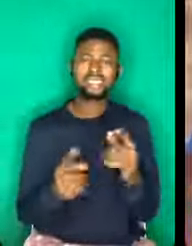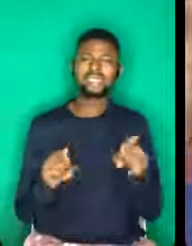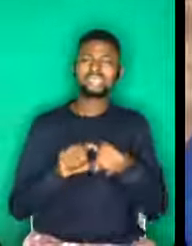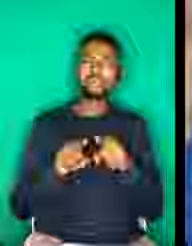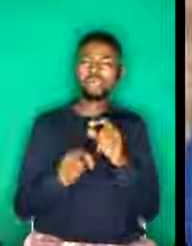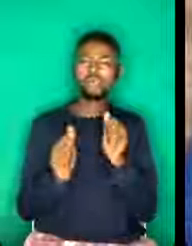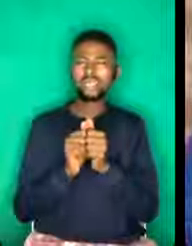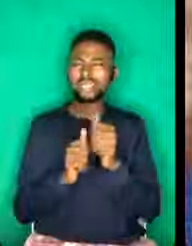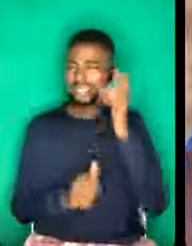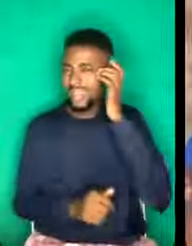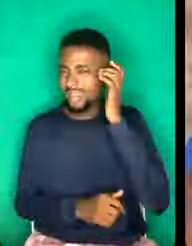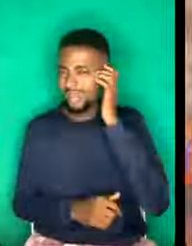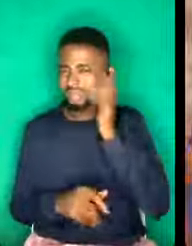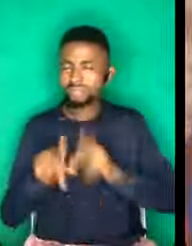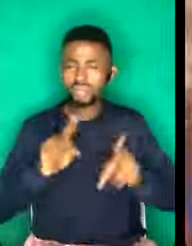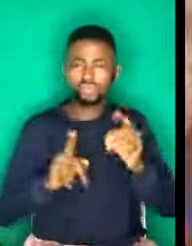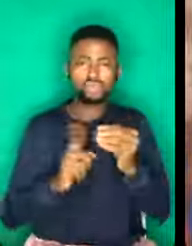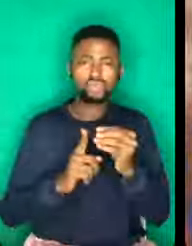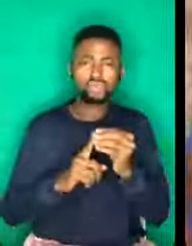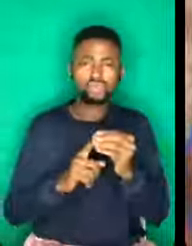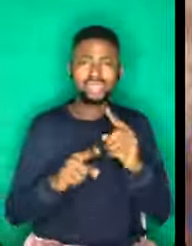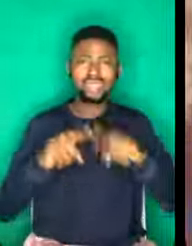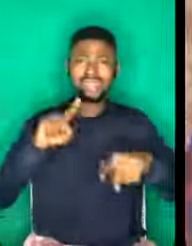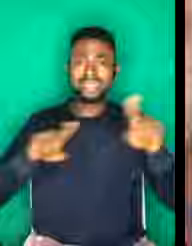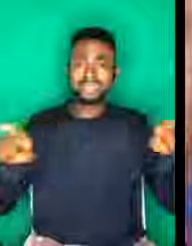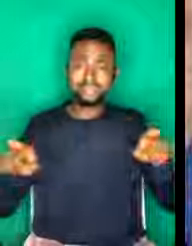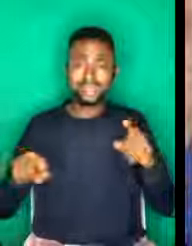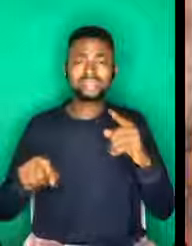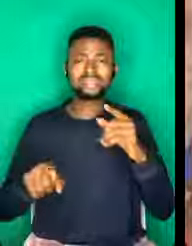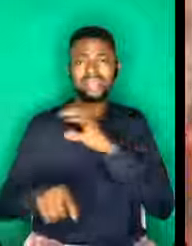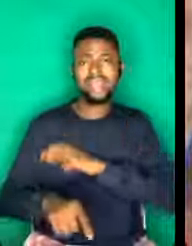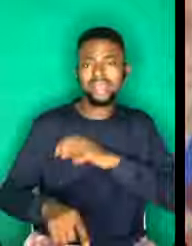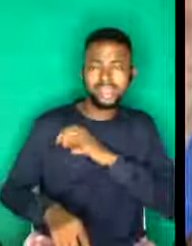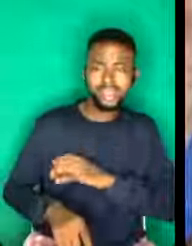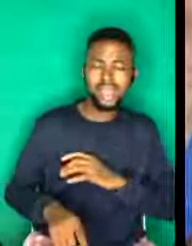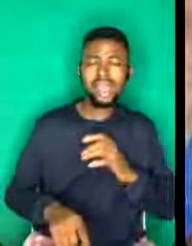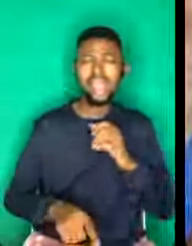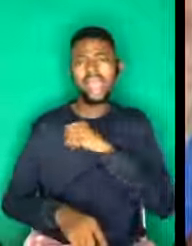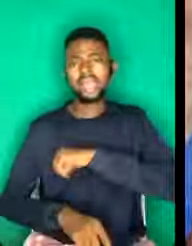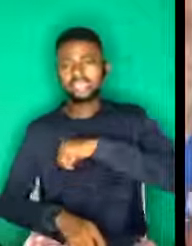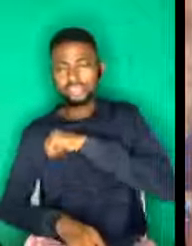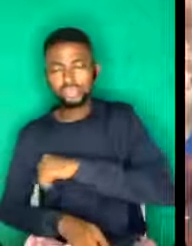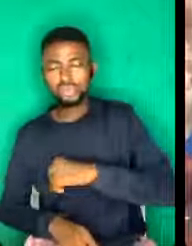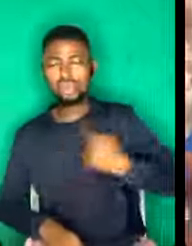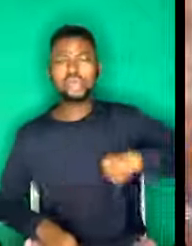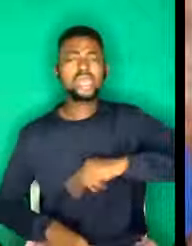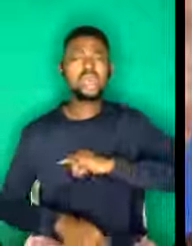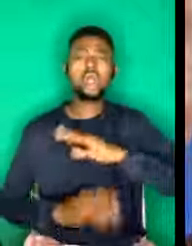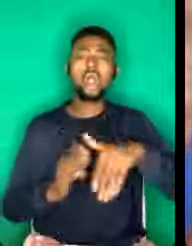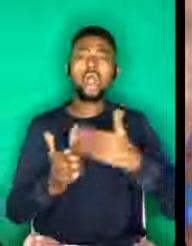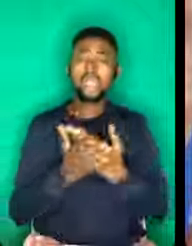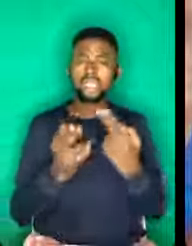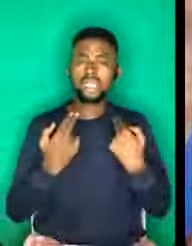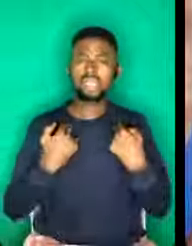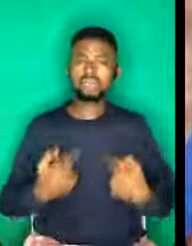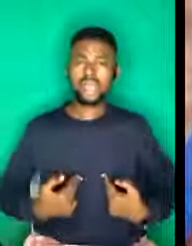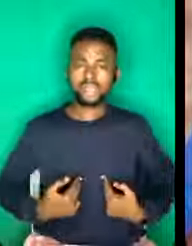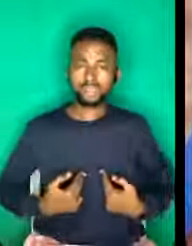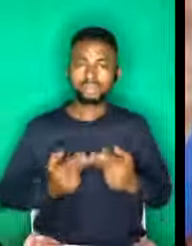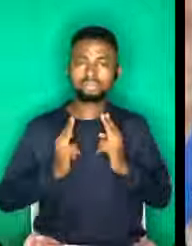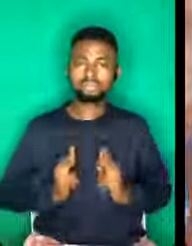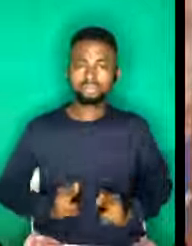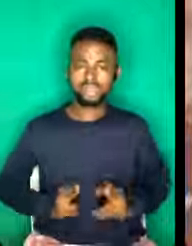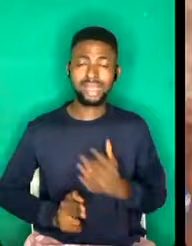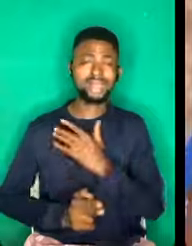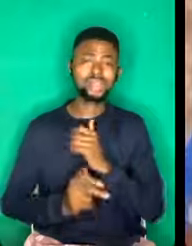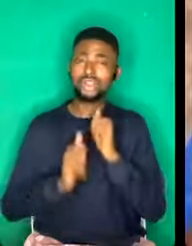attitude, different behaviors, characters. So we are just all humans, being human, and there's nothing really